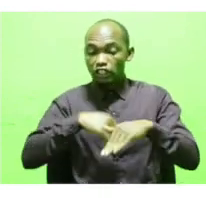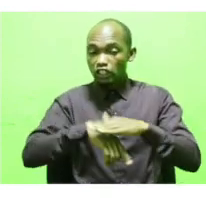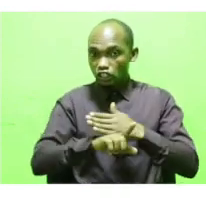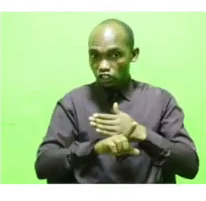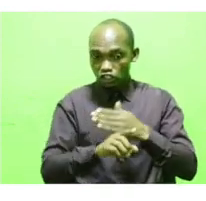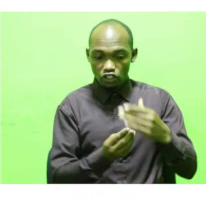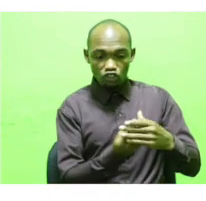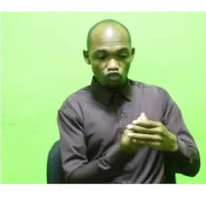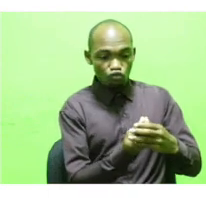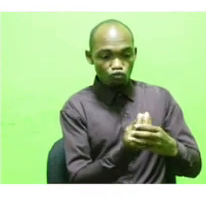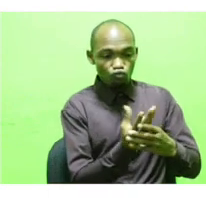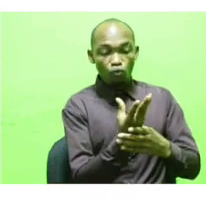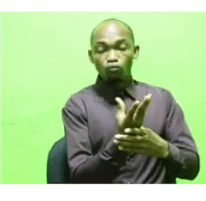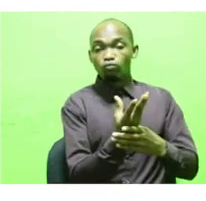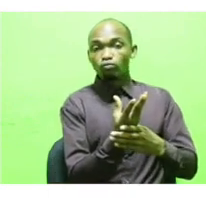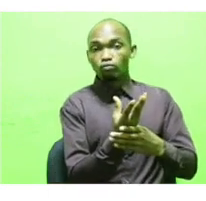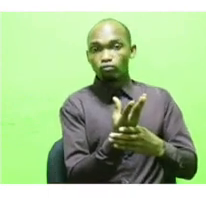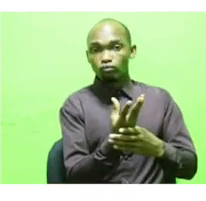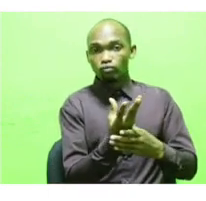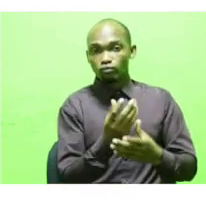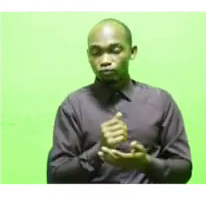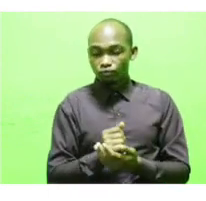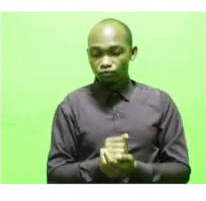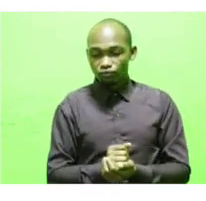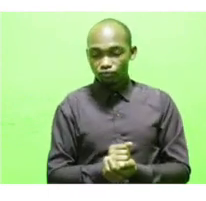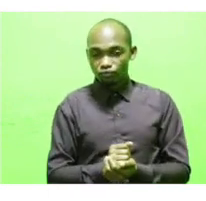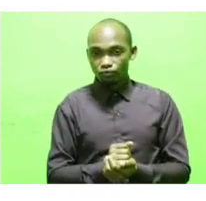for germination.